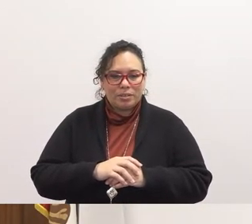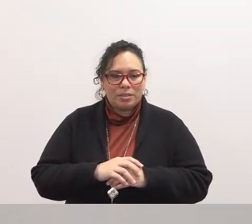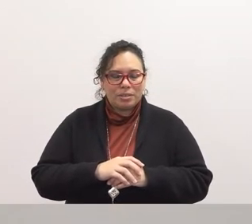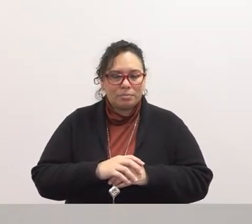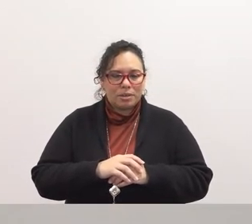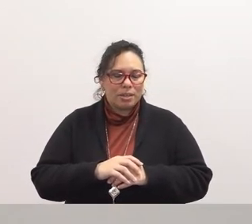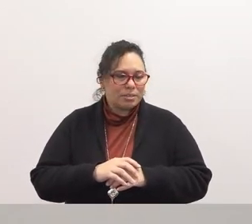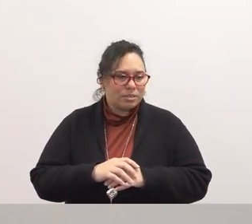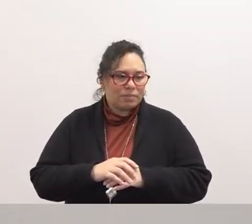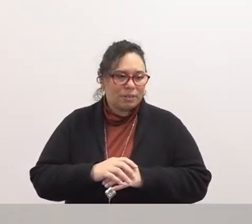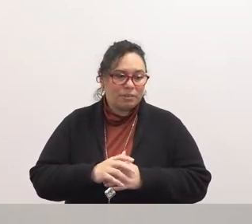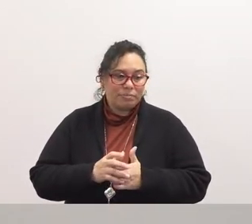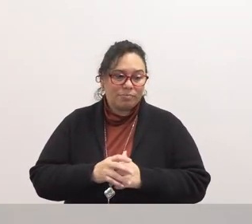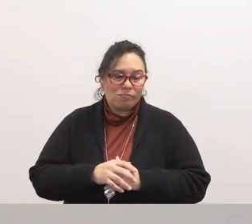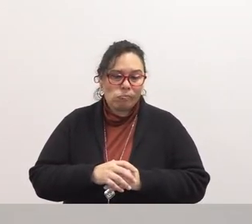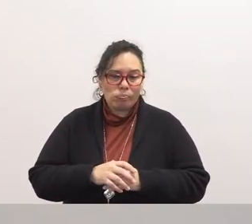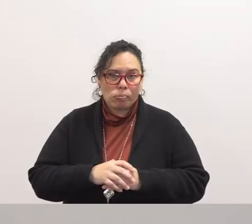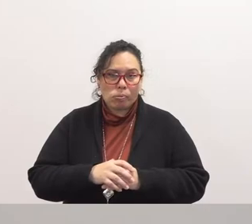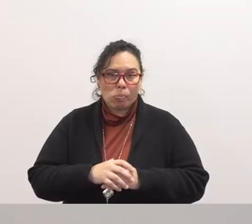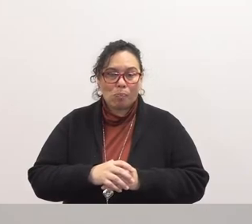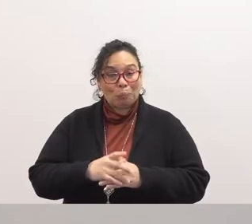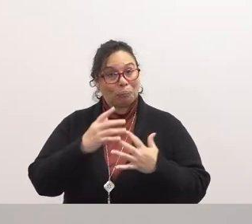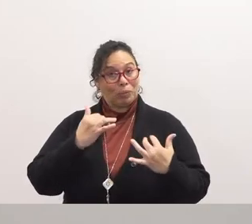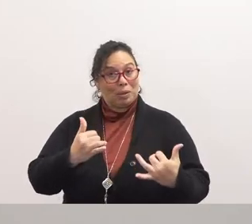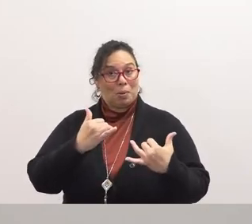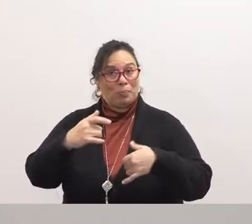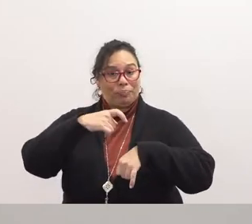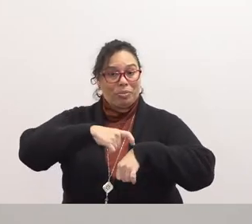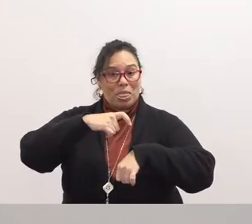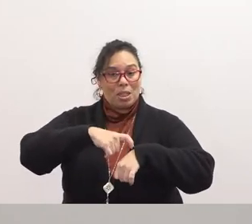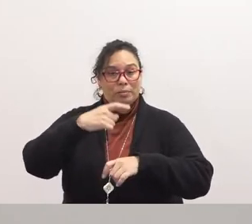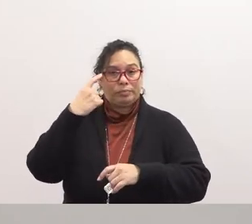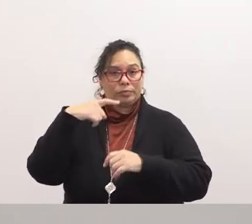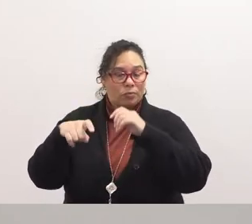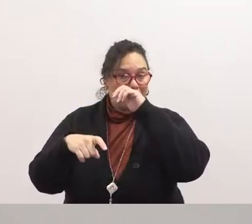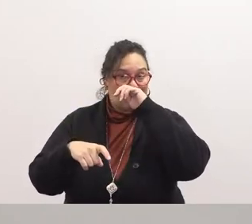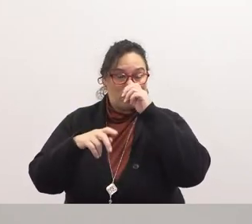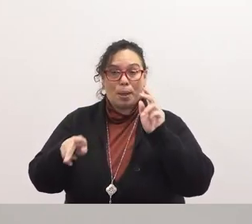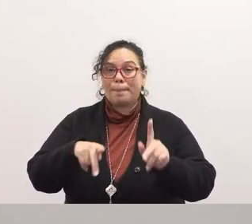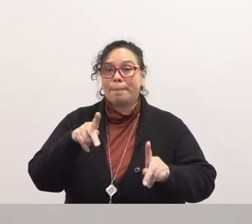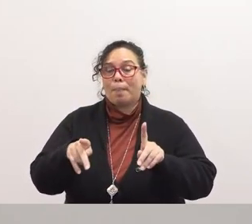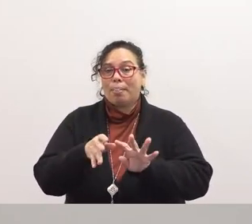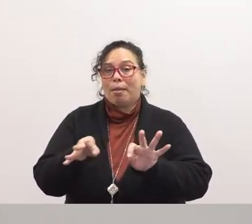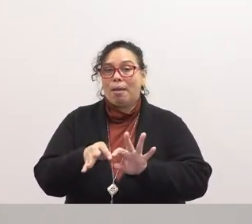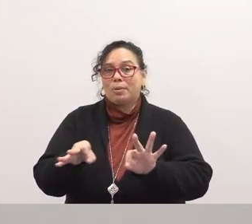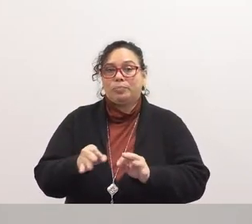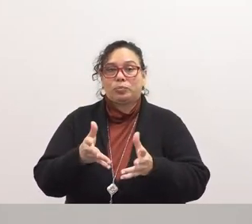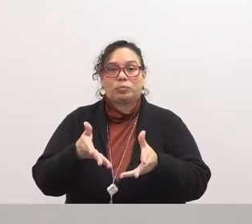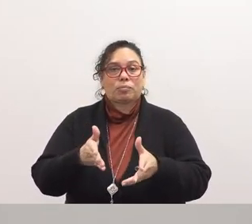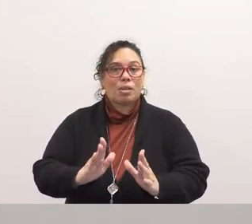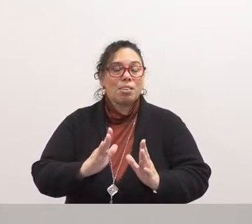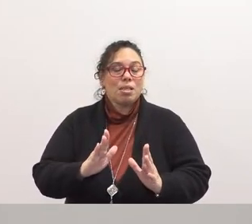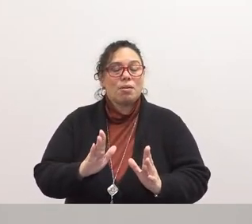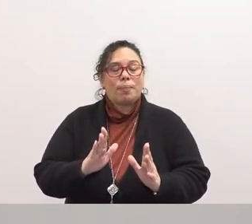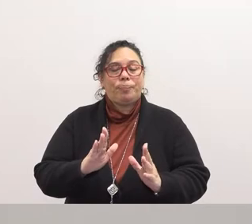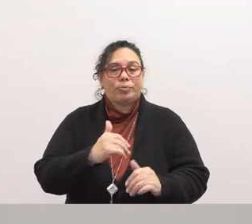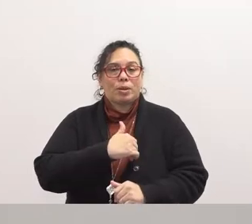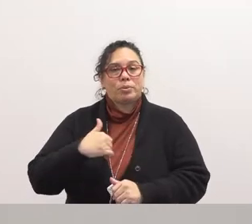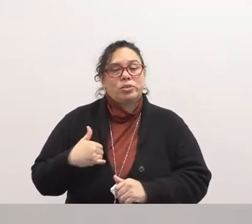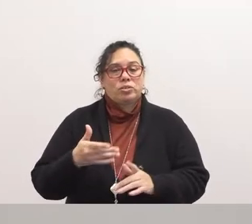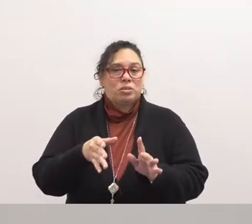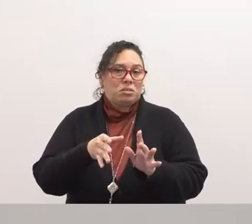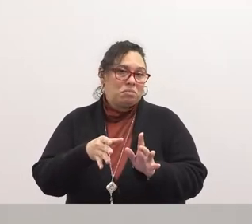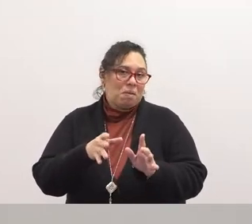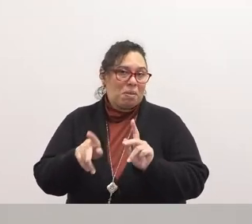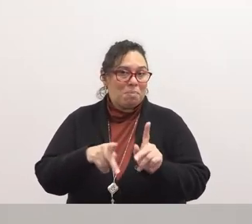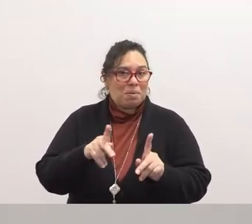Okay, so now is the time for public comment. We want to allow members of the public to make comments